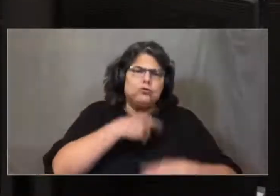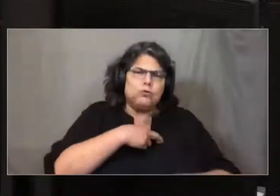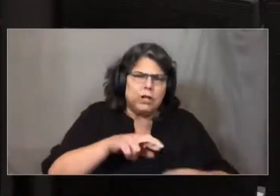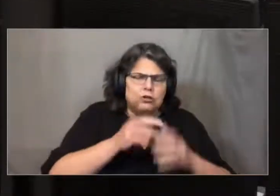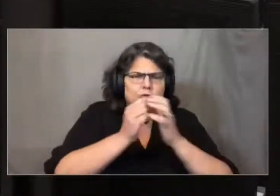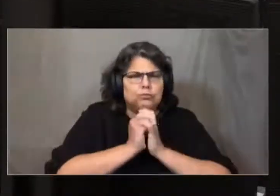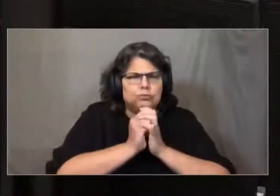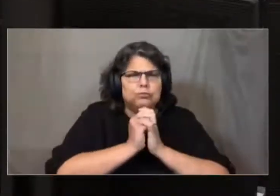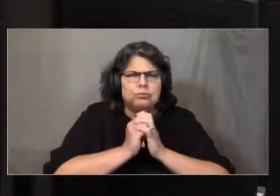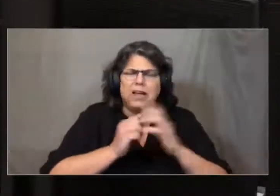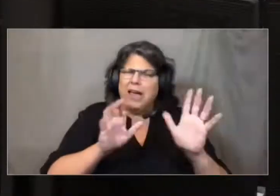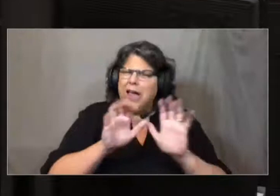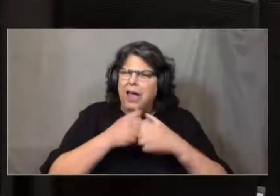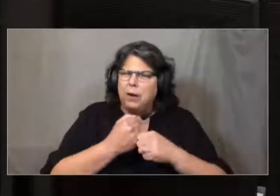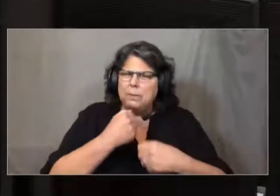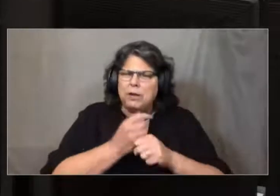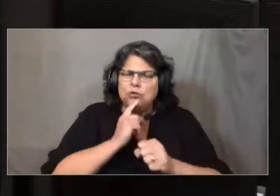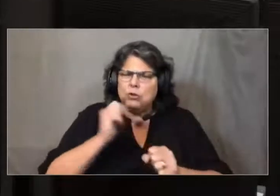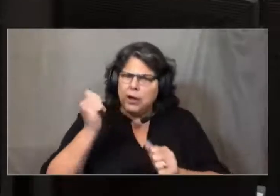practices are in place?